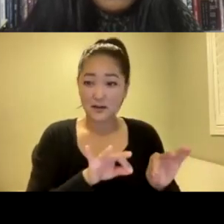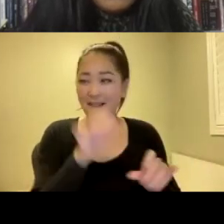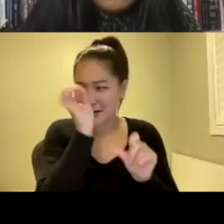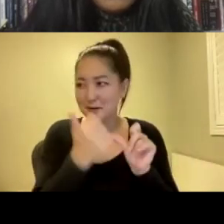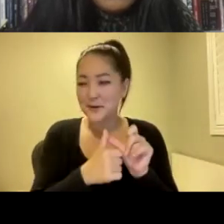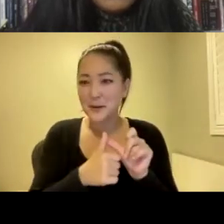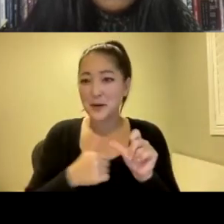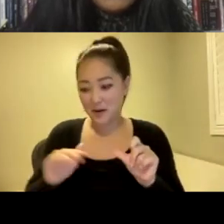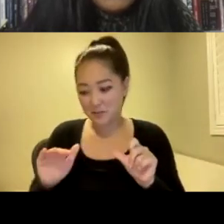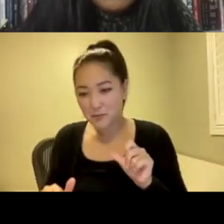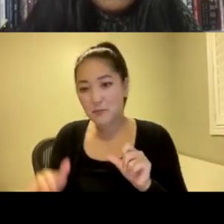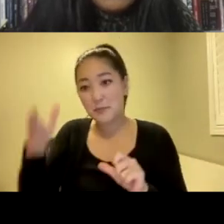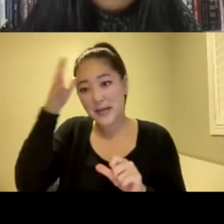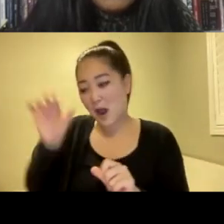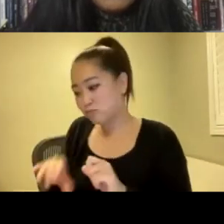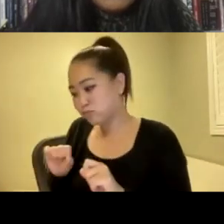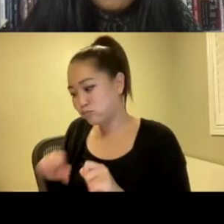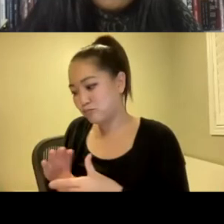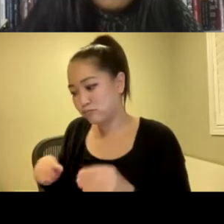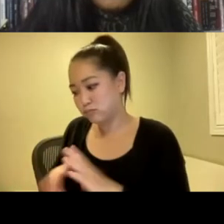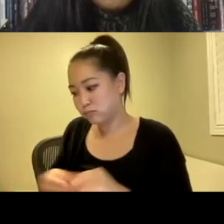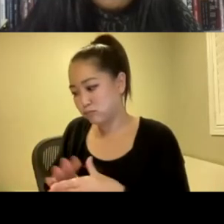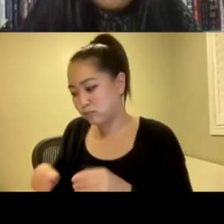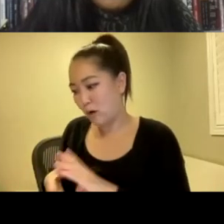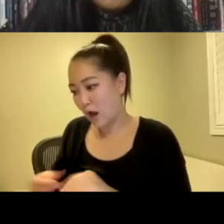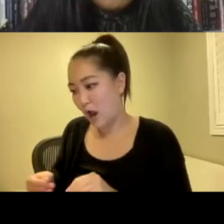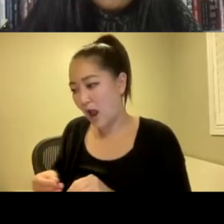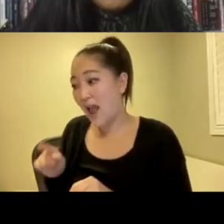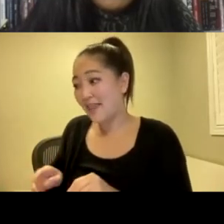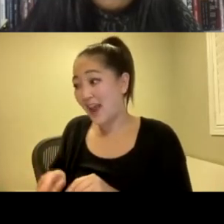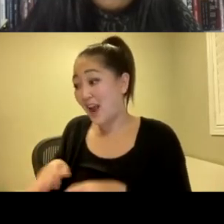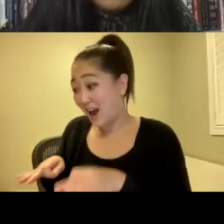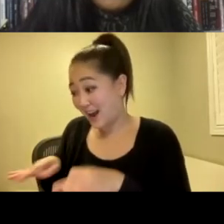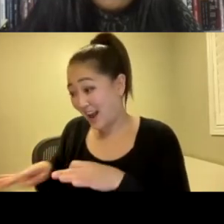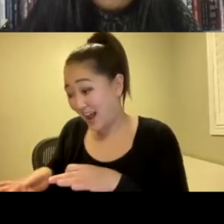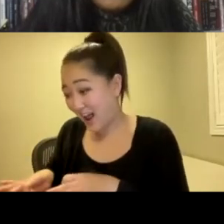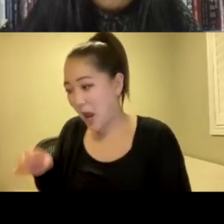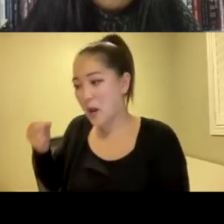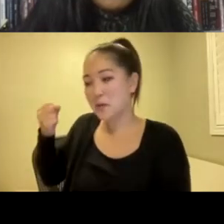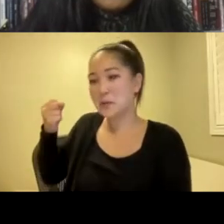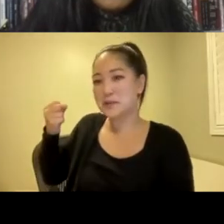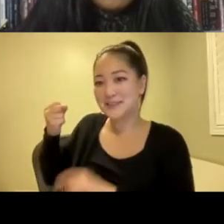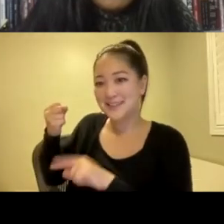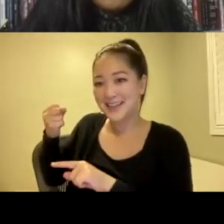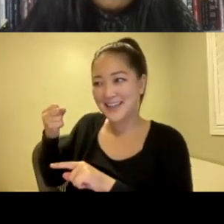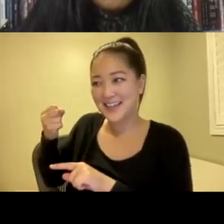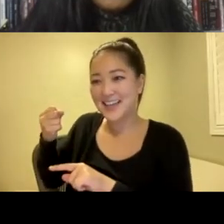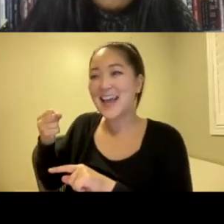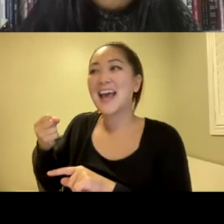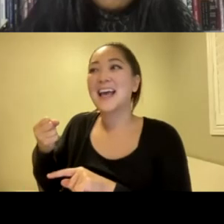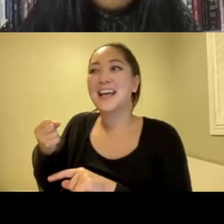stories, and then just like in the books, he would leave off the cliffhanger at the ending, just like Shahzad would, and tell me the rest of it the next